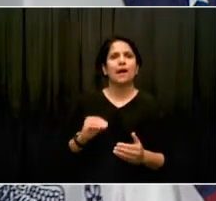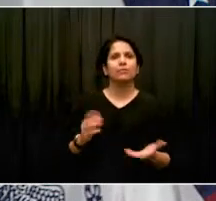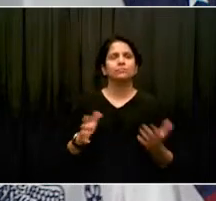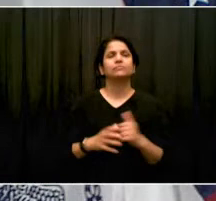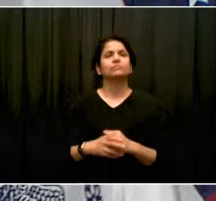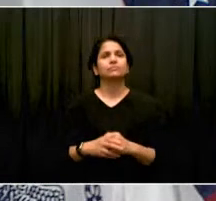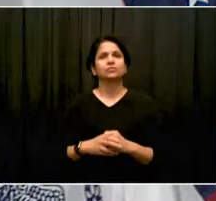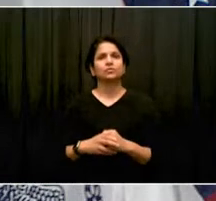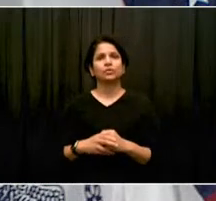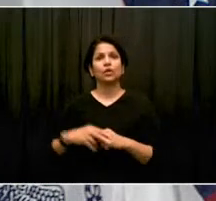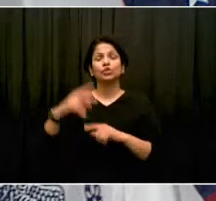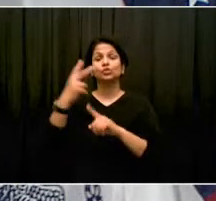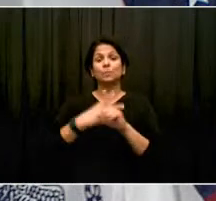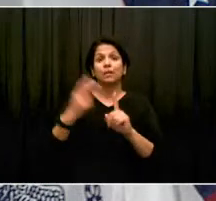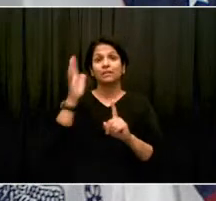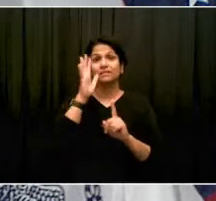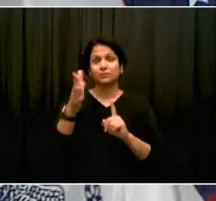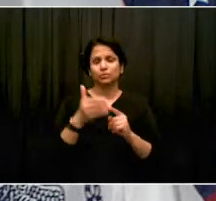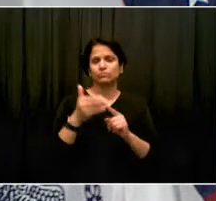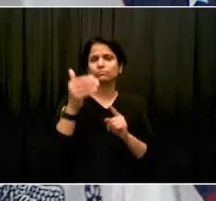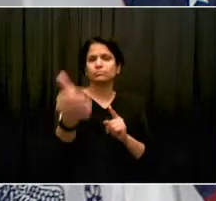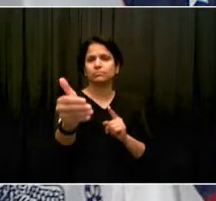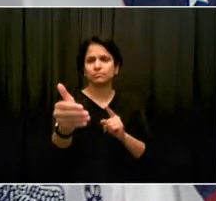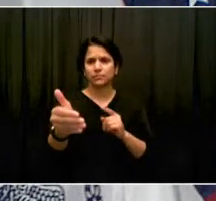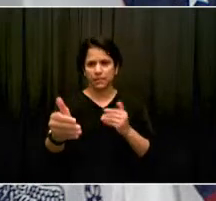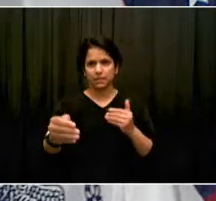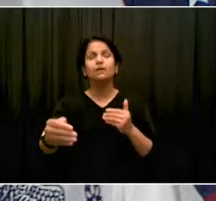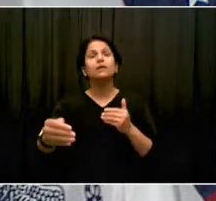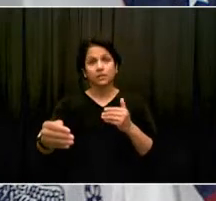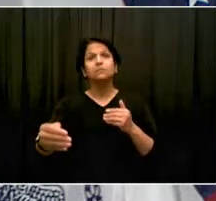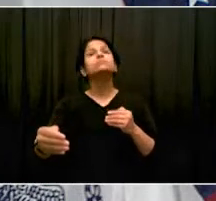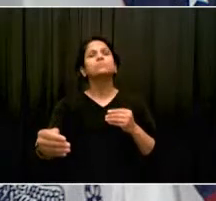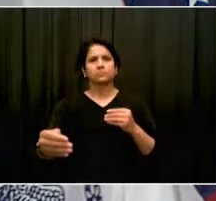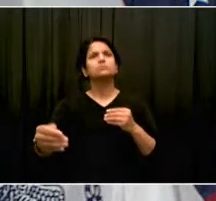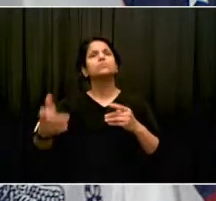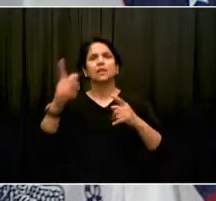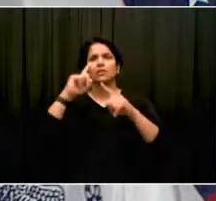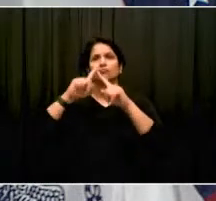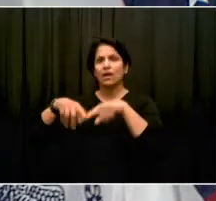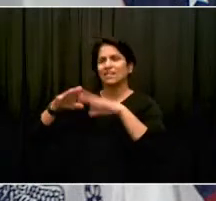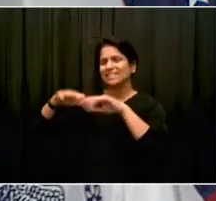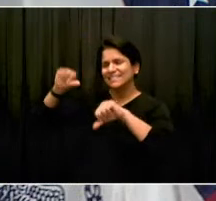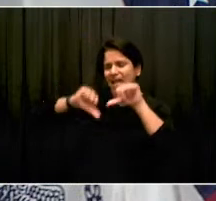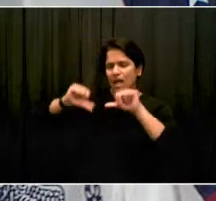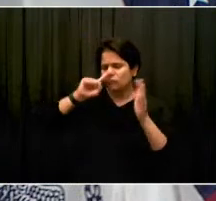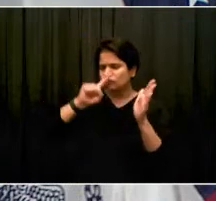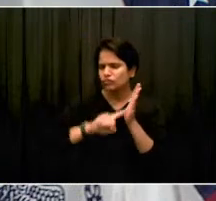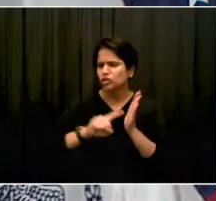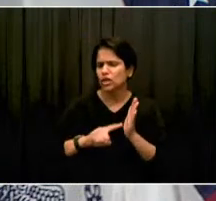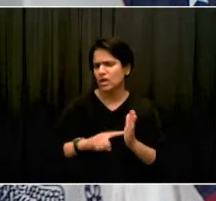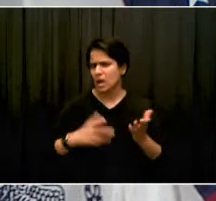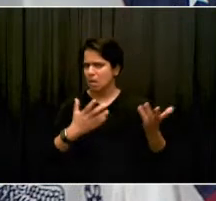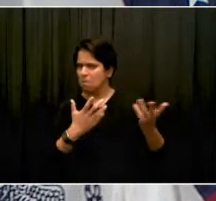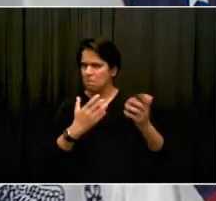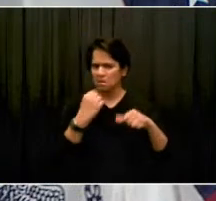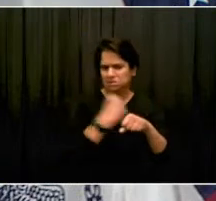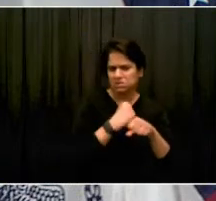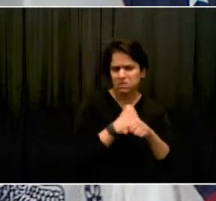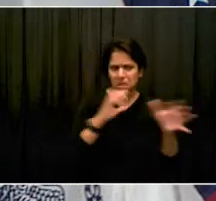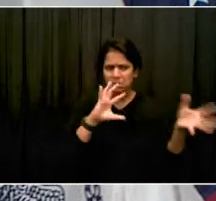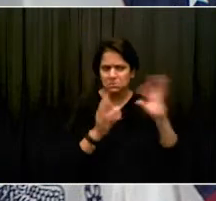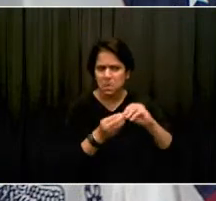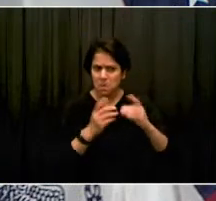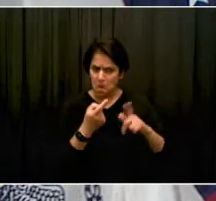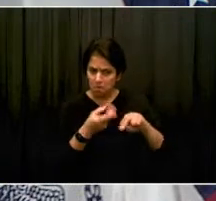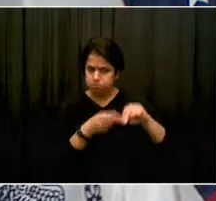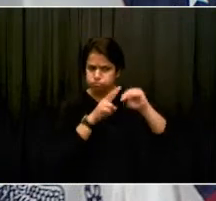after weeks of discussions with the healthcare team, we decided this is the right goal. We have the evidence now that really makes clear